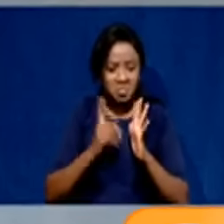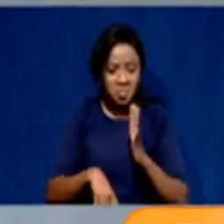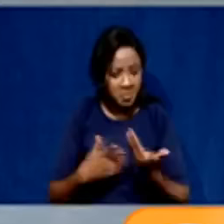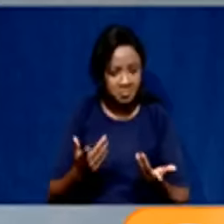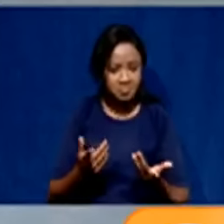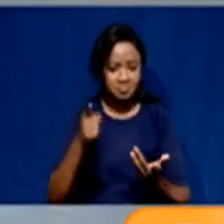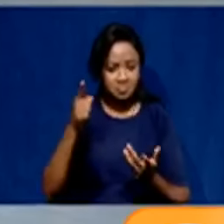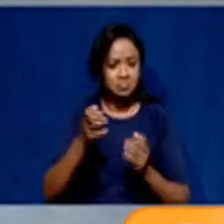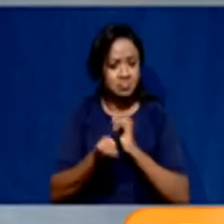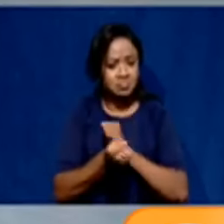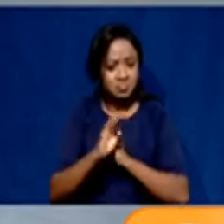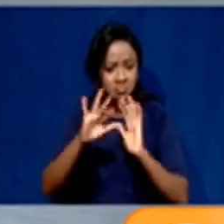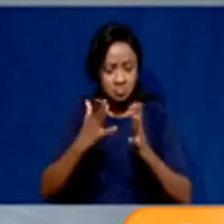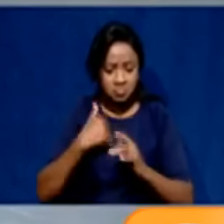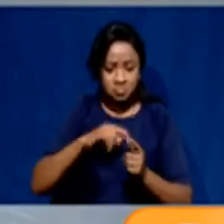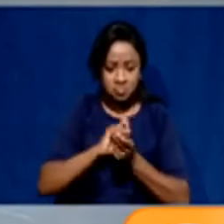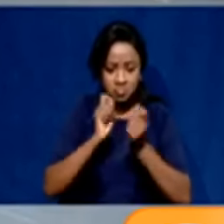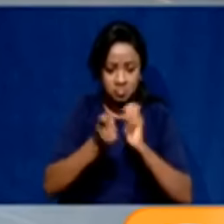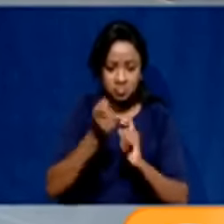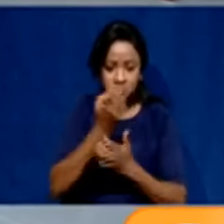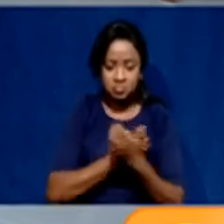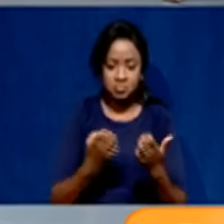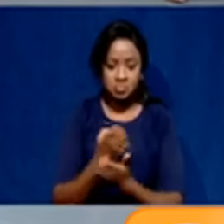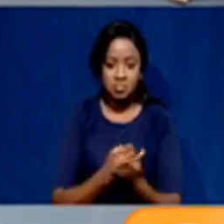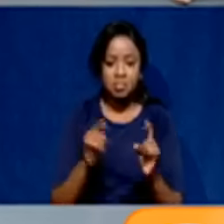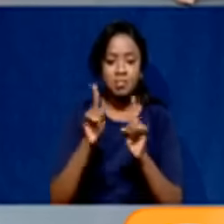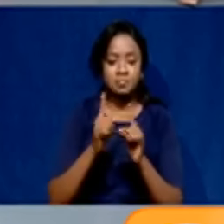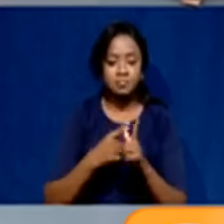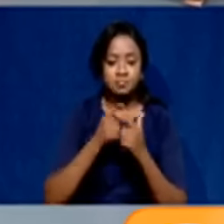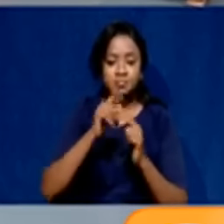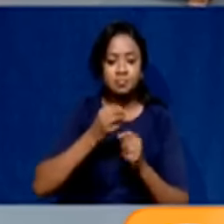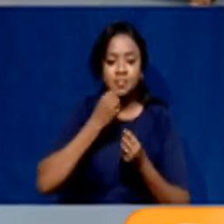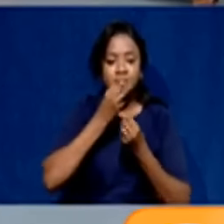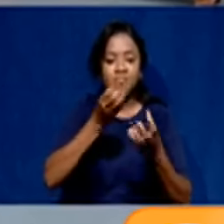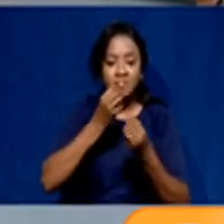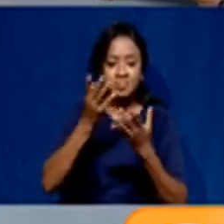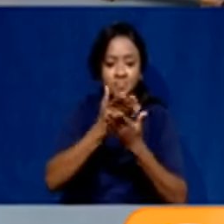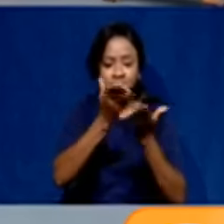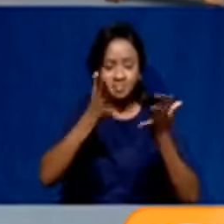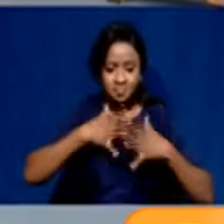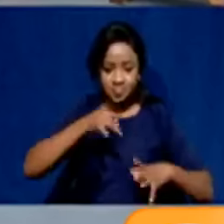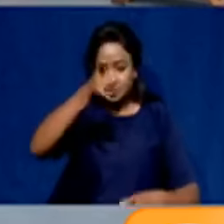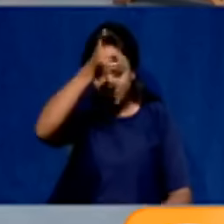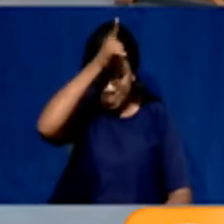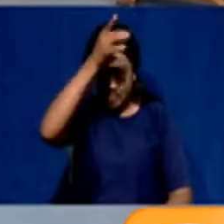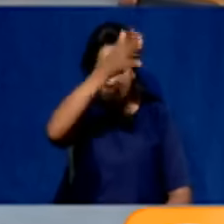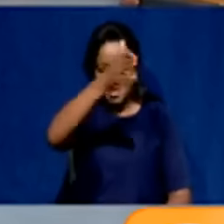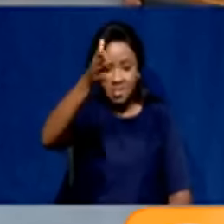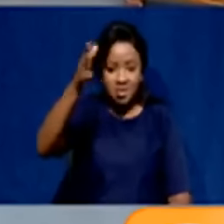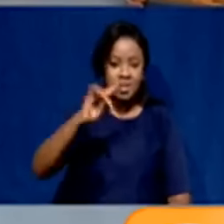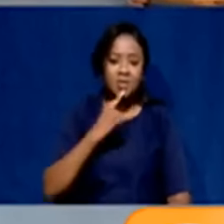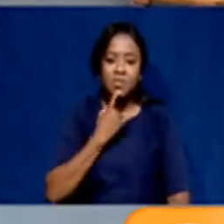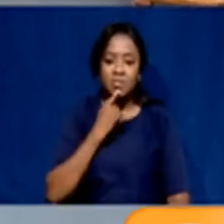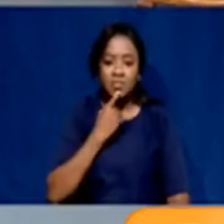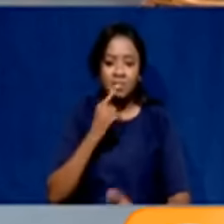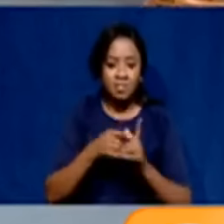shearing. Yes. How we are going to tame the inflation. And you have to go and tell villagers in the deep of, Turkana. Yes. And they